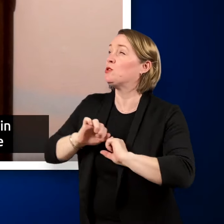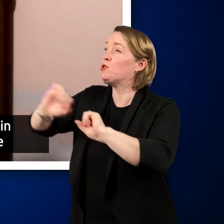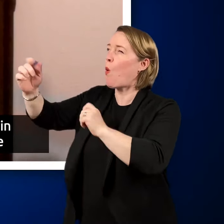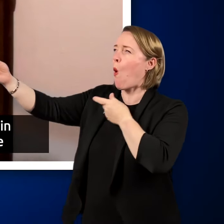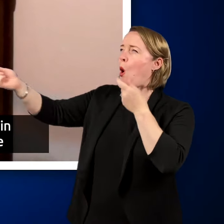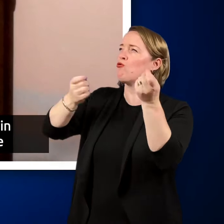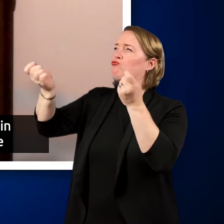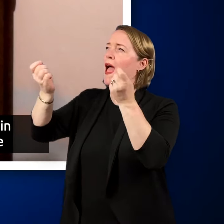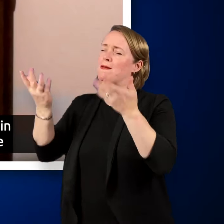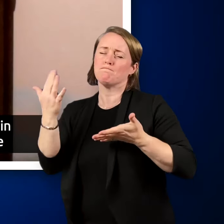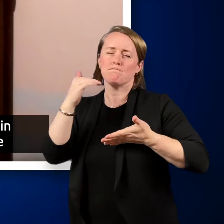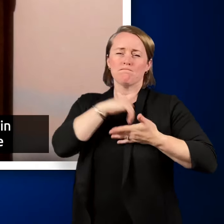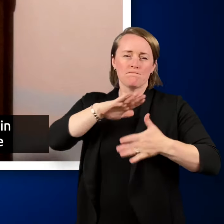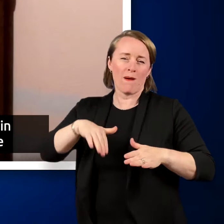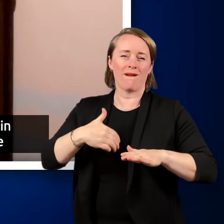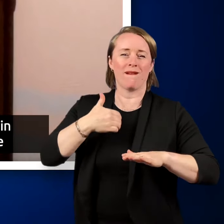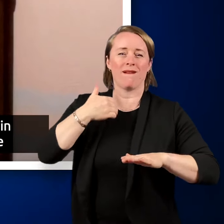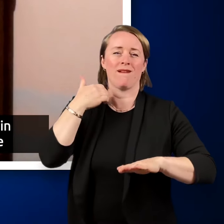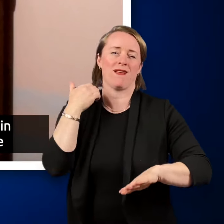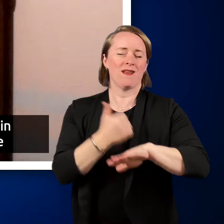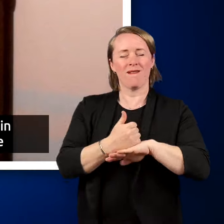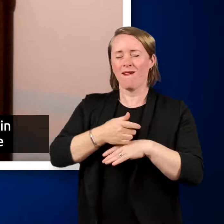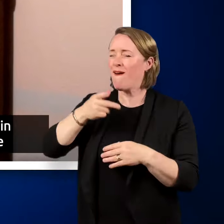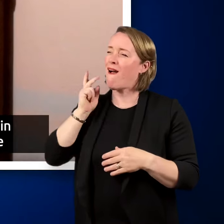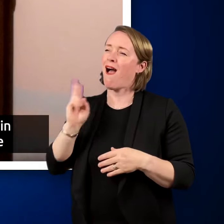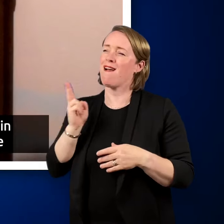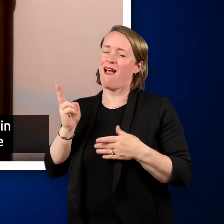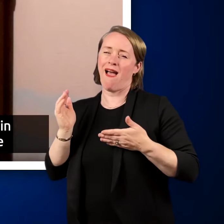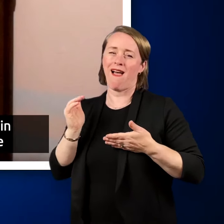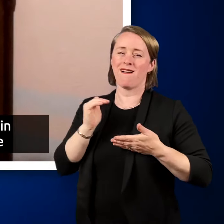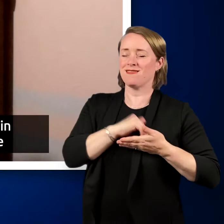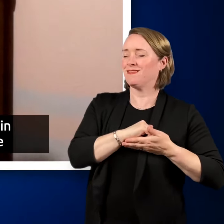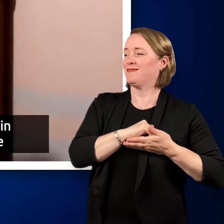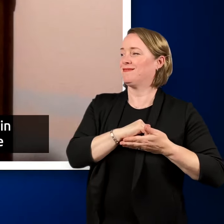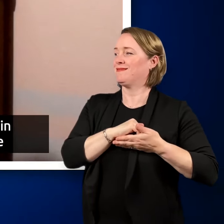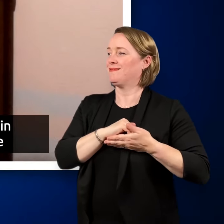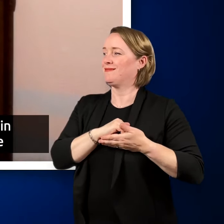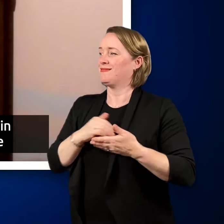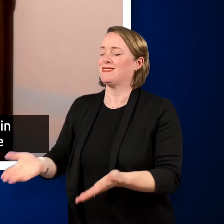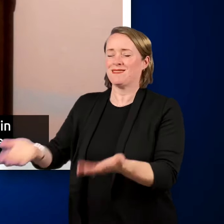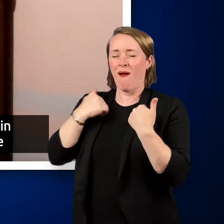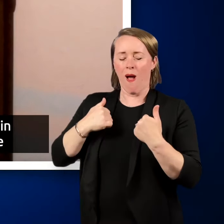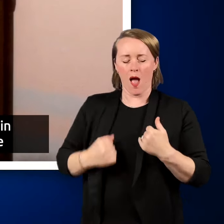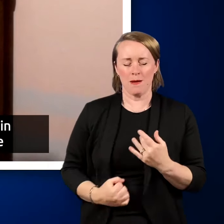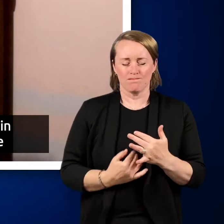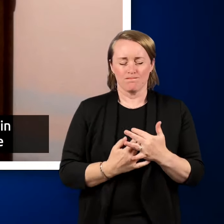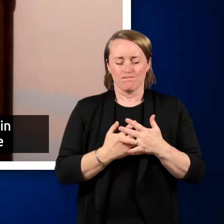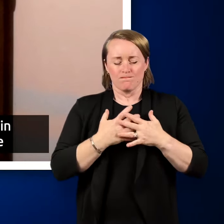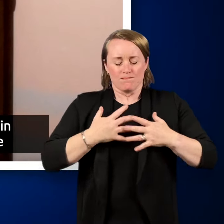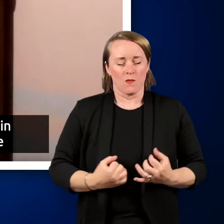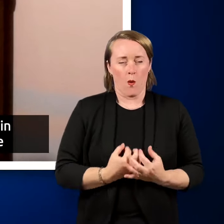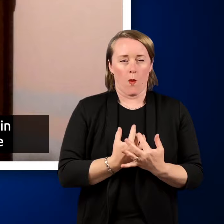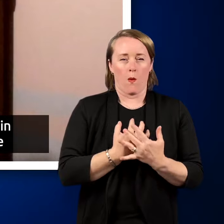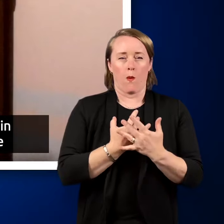Come set your rule and reign in our hearts again. Increase